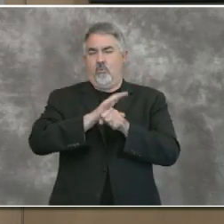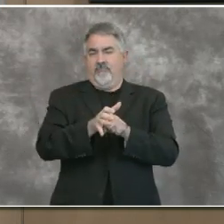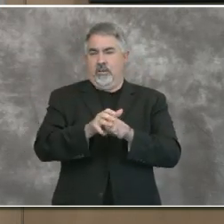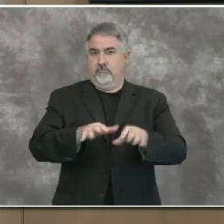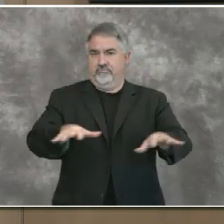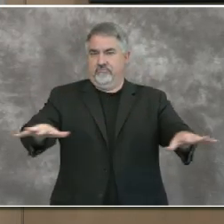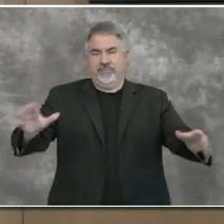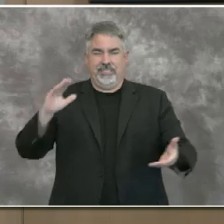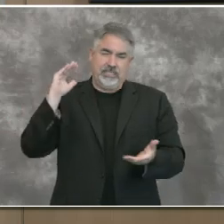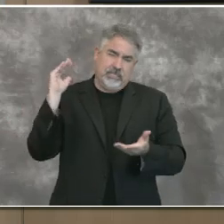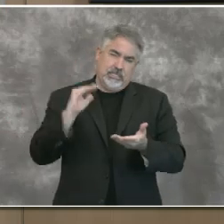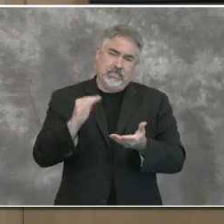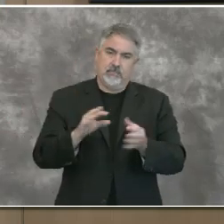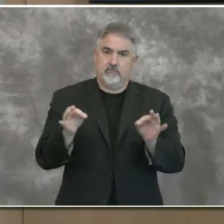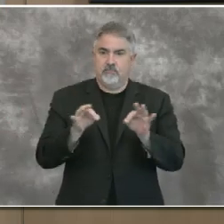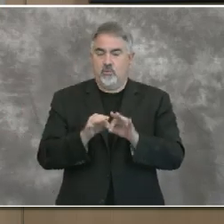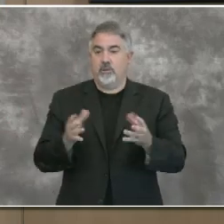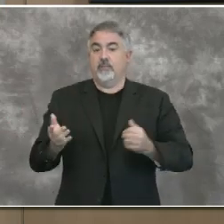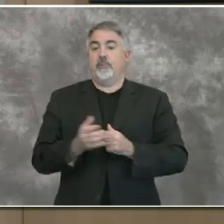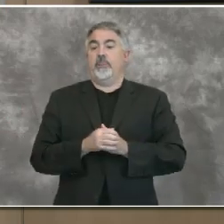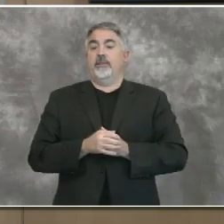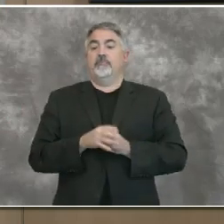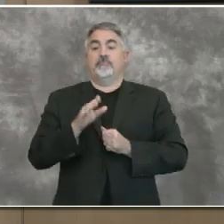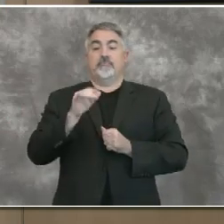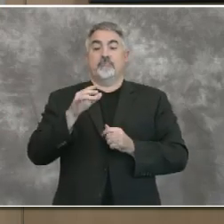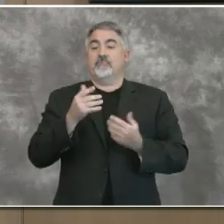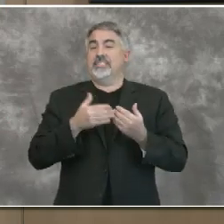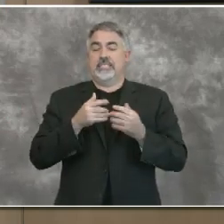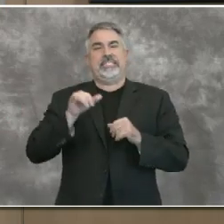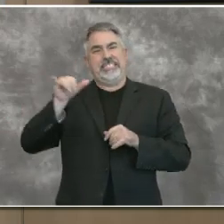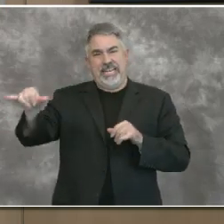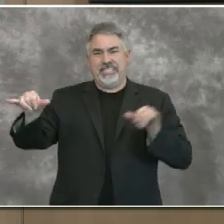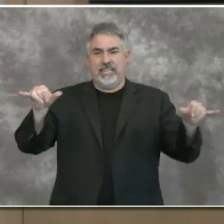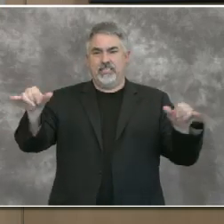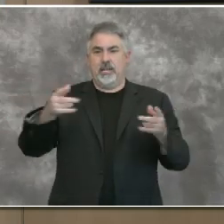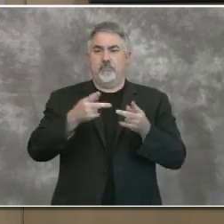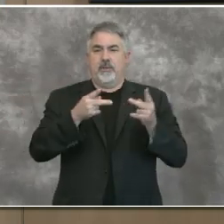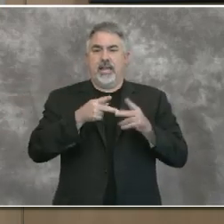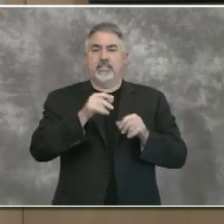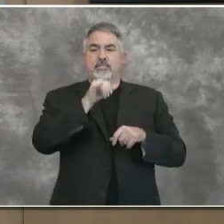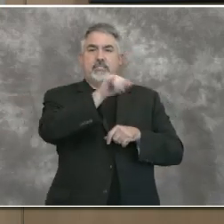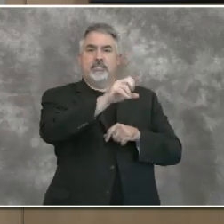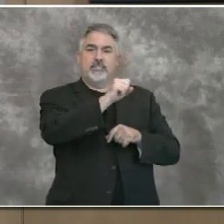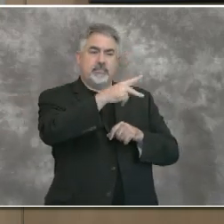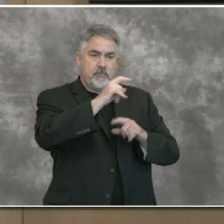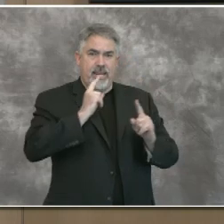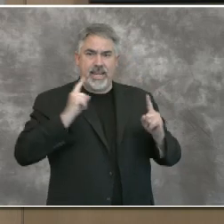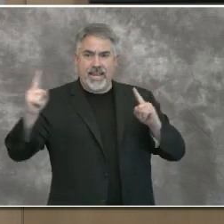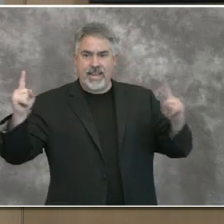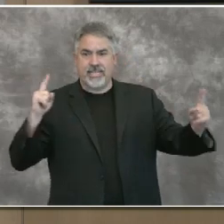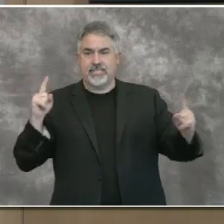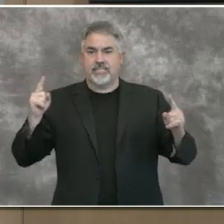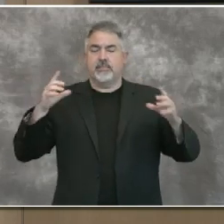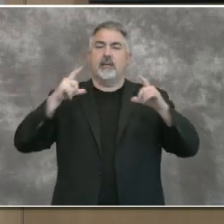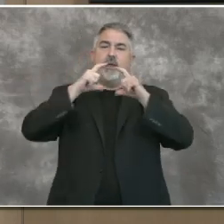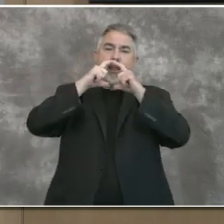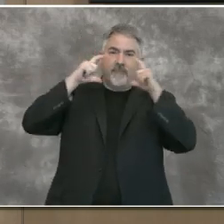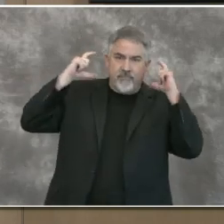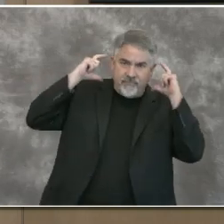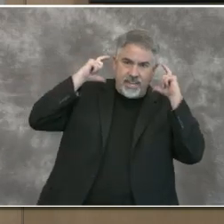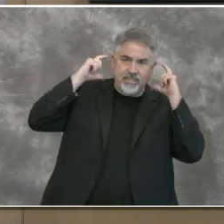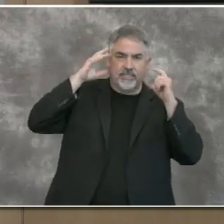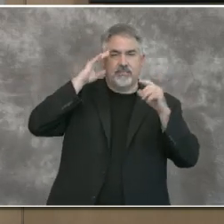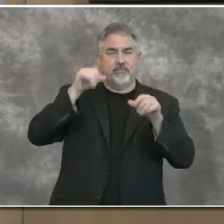simple: stay in place, maintain space, cover your face. By taking these steps, I